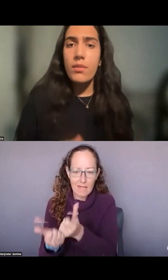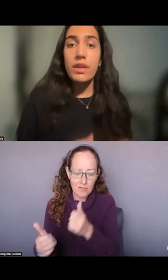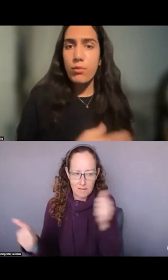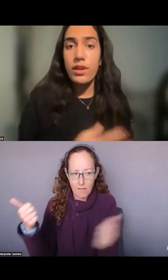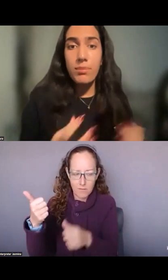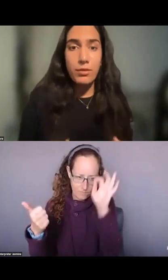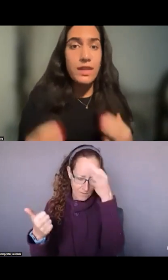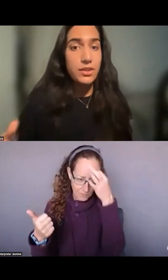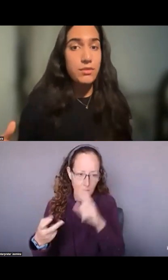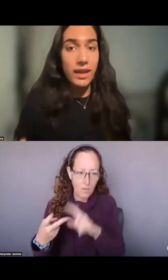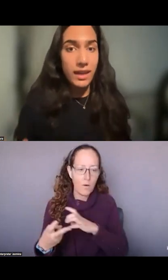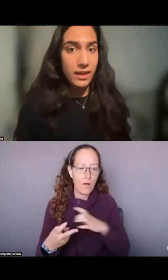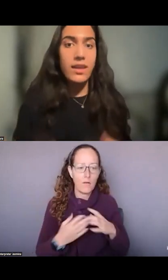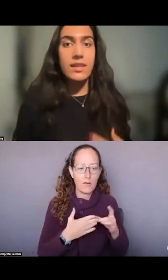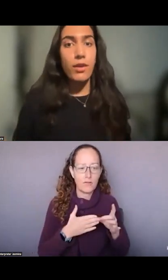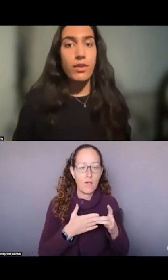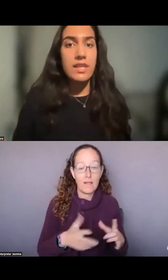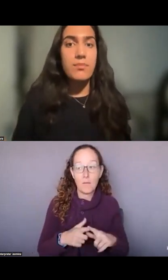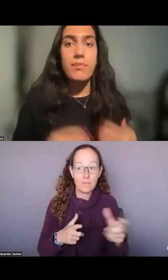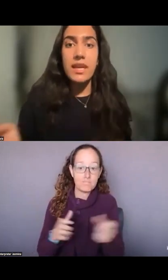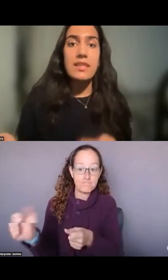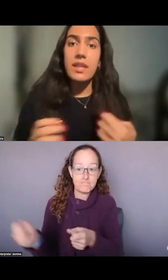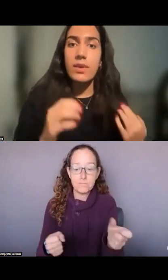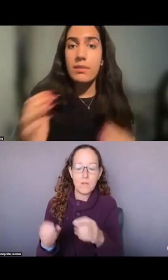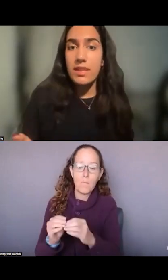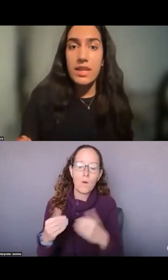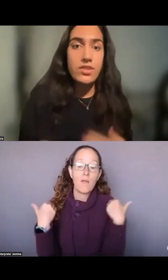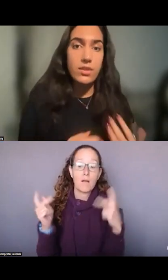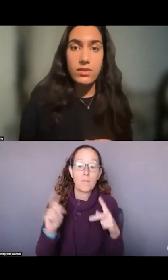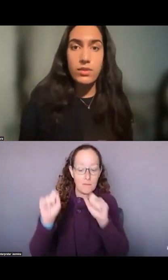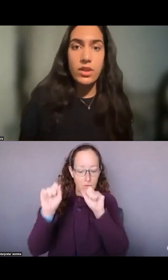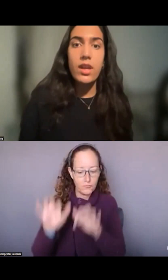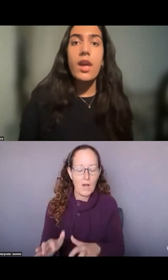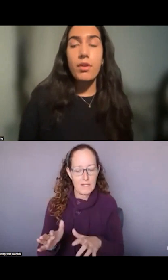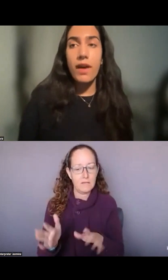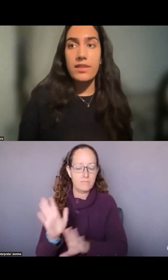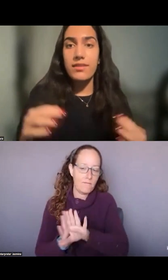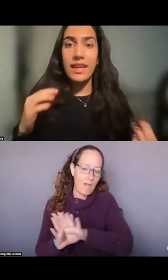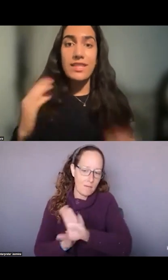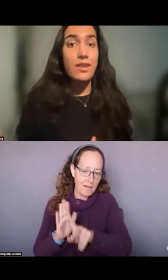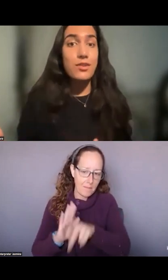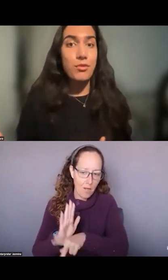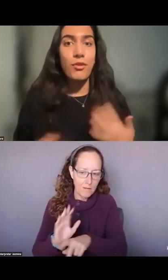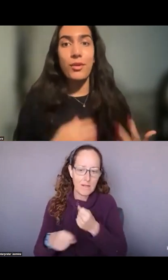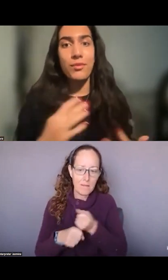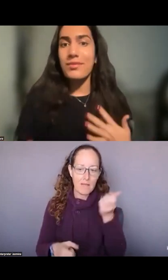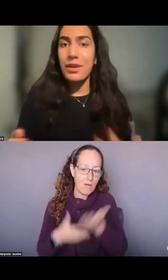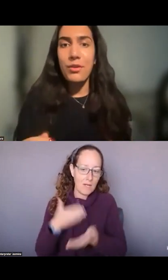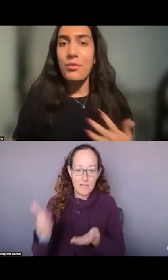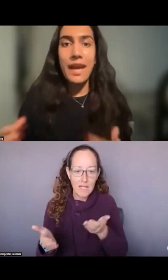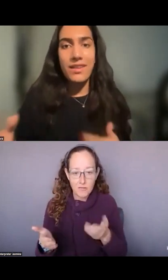also bringing more young people into actually writing these policies and making some of these recommendations that the resolution provides tangible